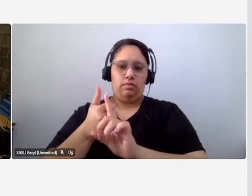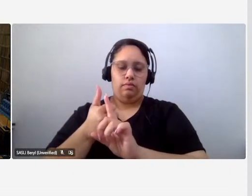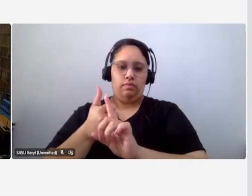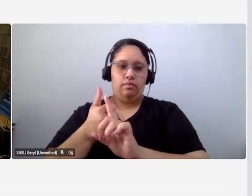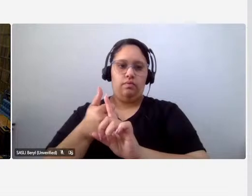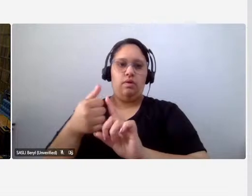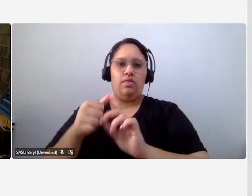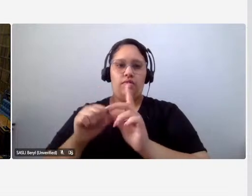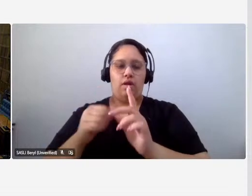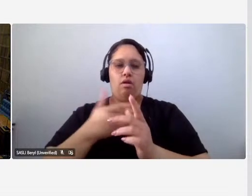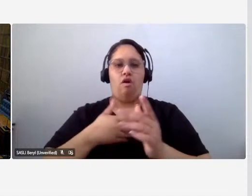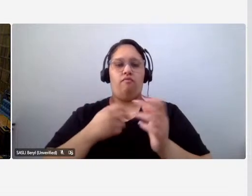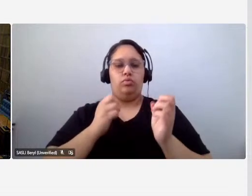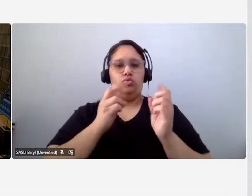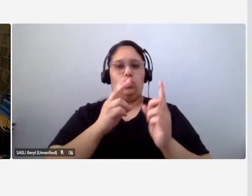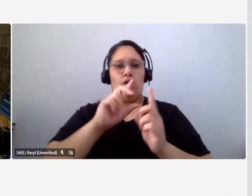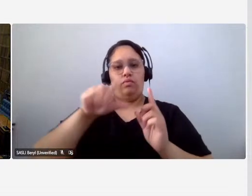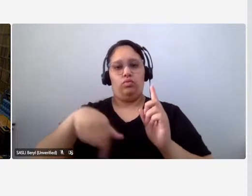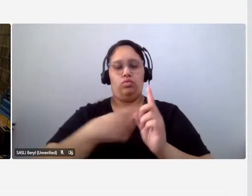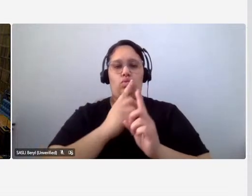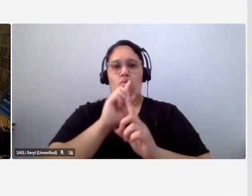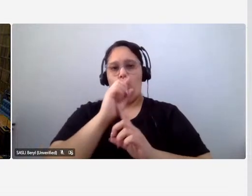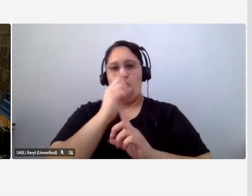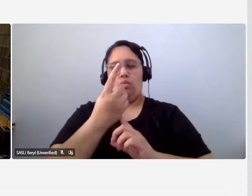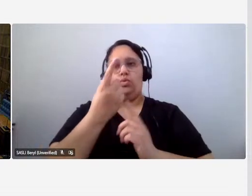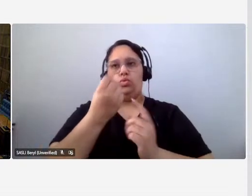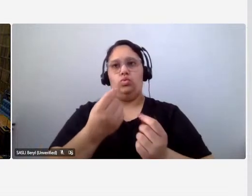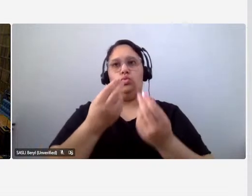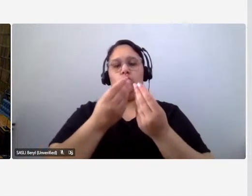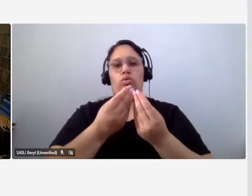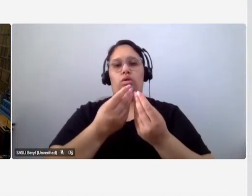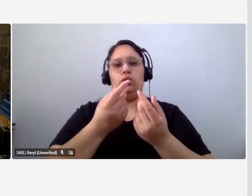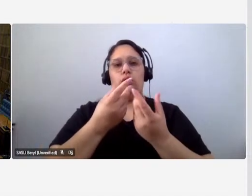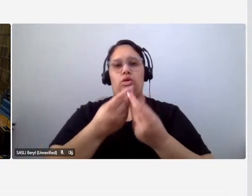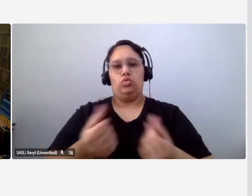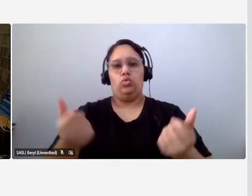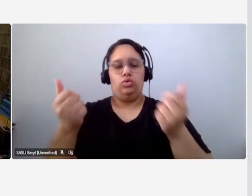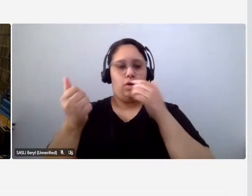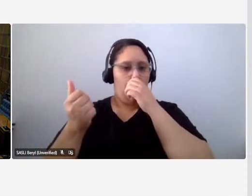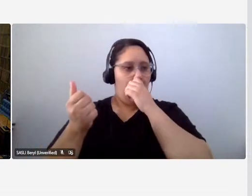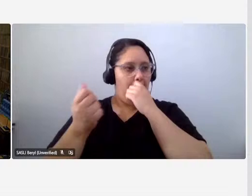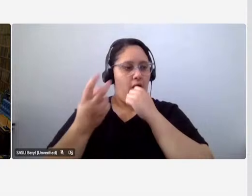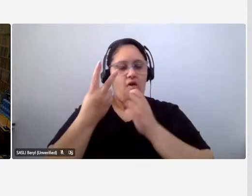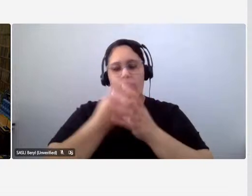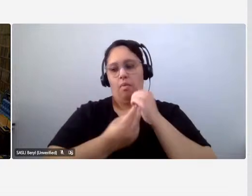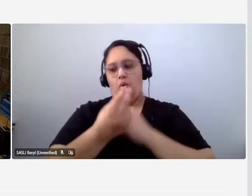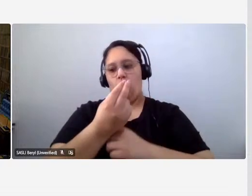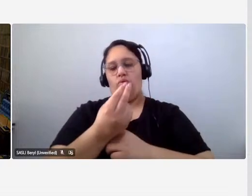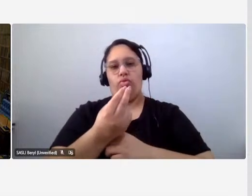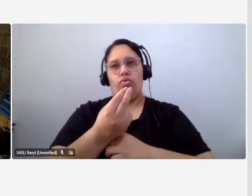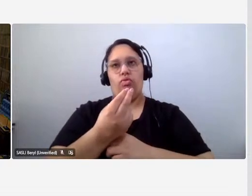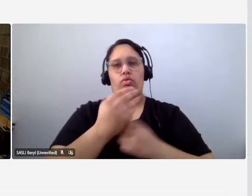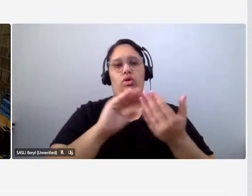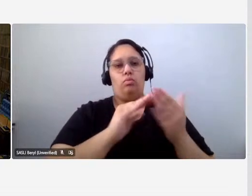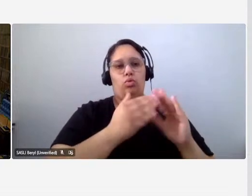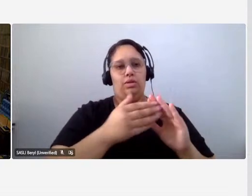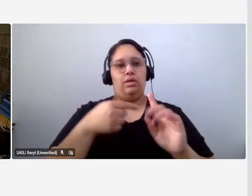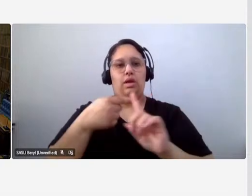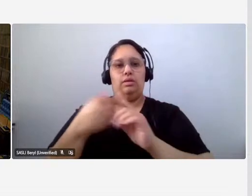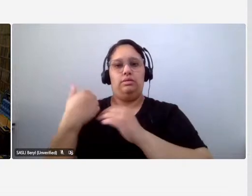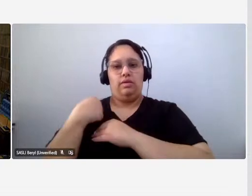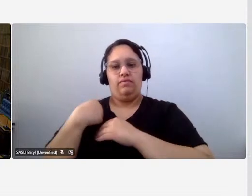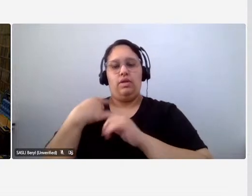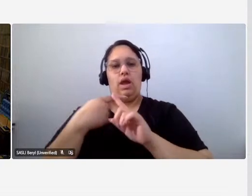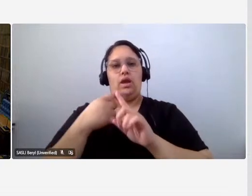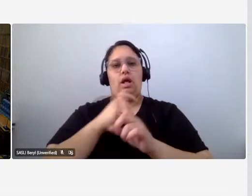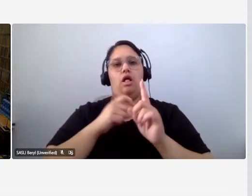then from 12:30 till 1 o'clock we deal with the resolutions of both community and safety as well as